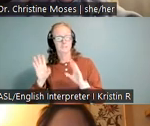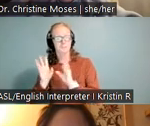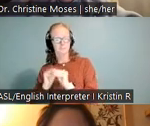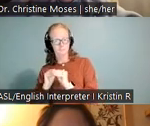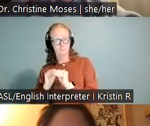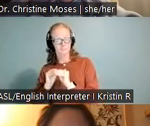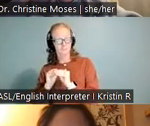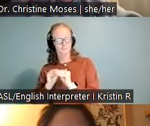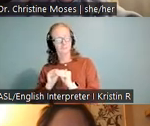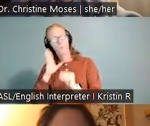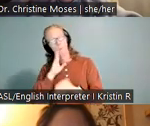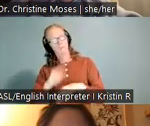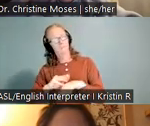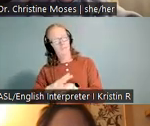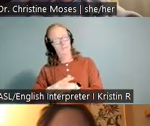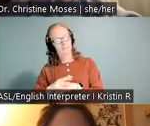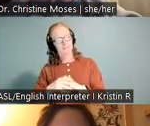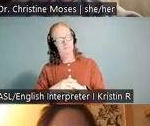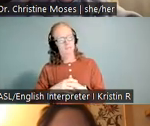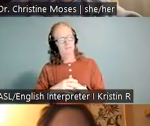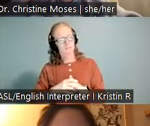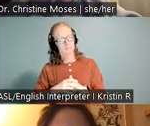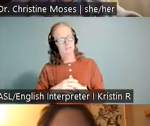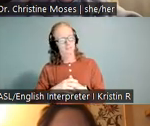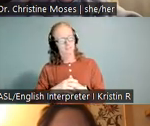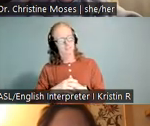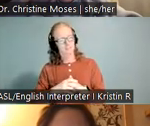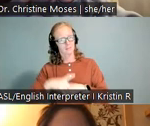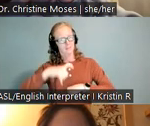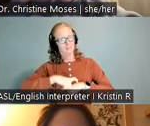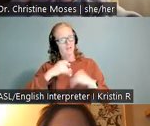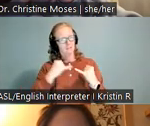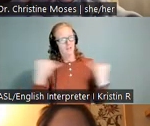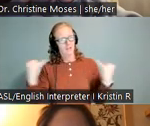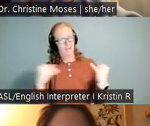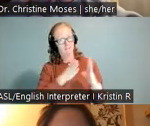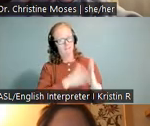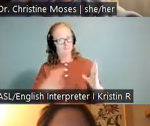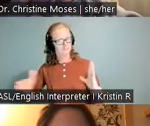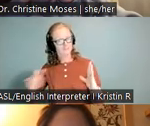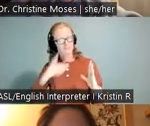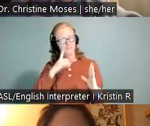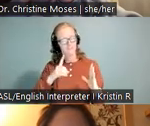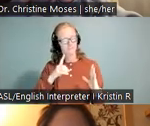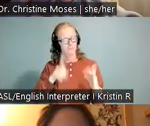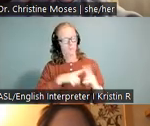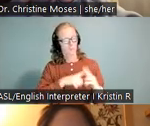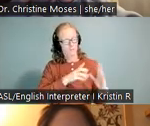which may affect the desired timelines for when it goes